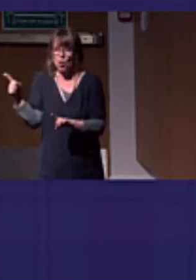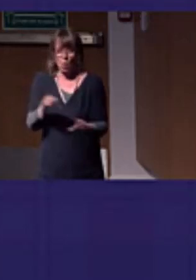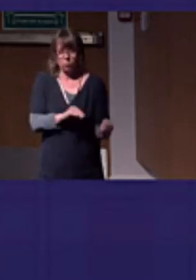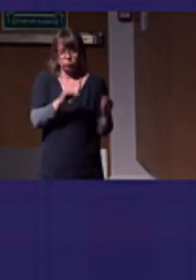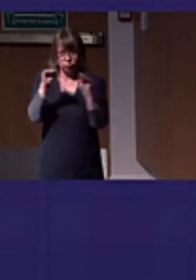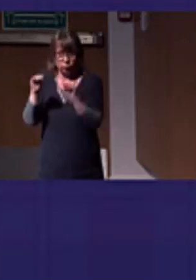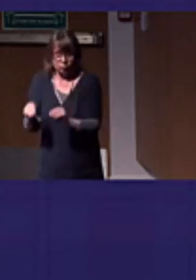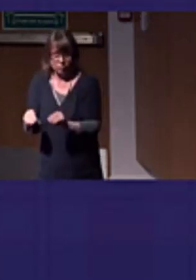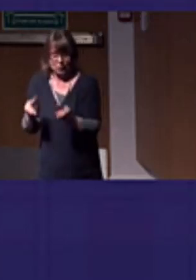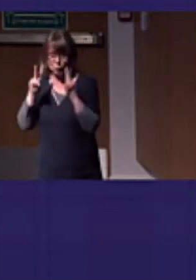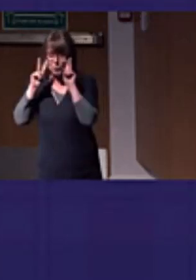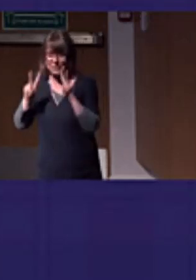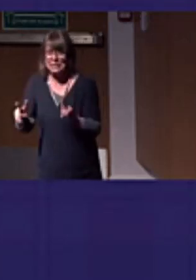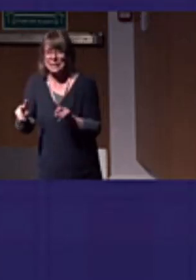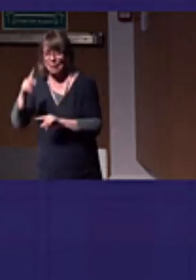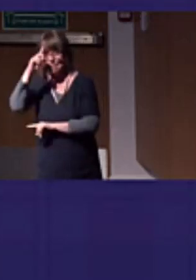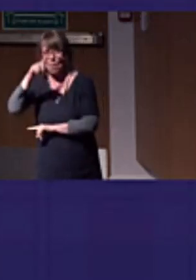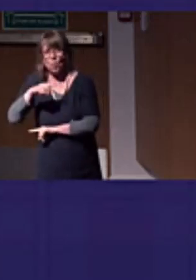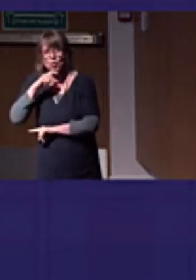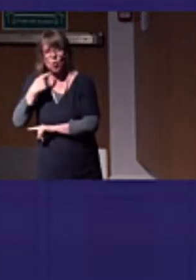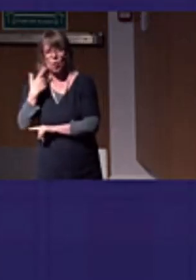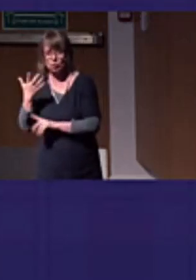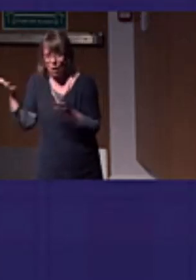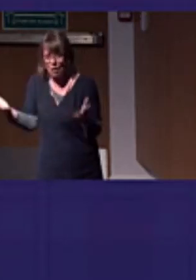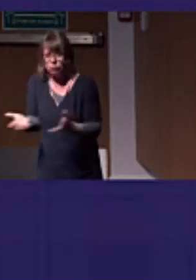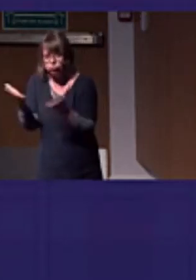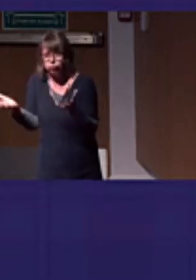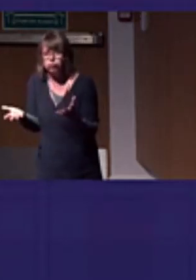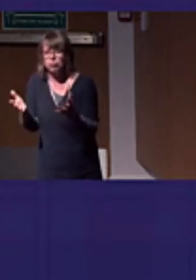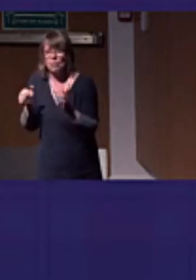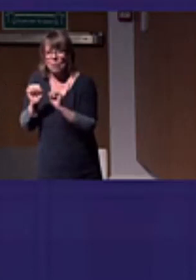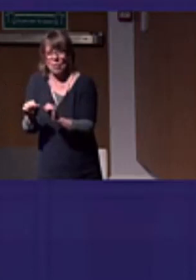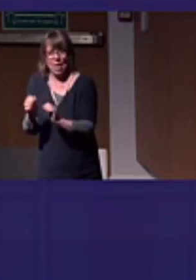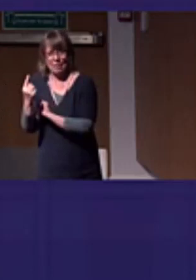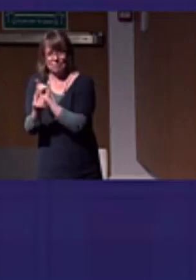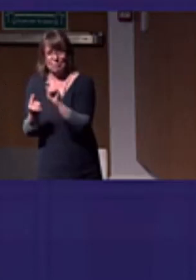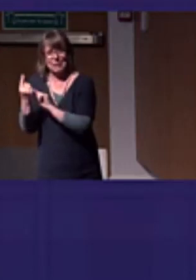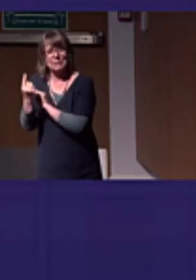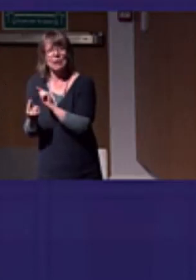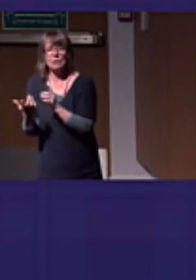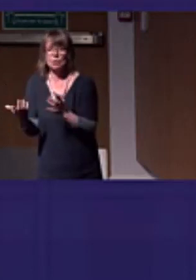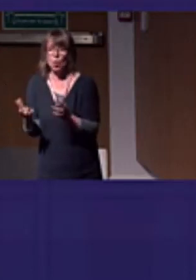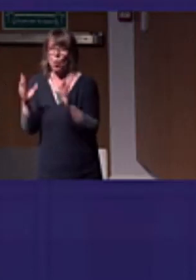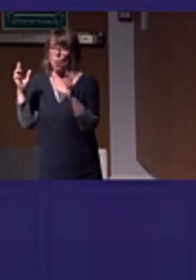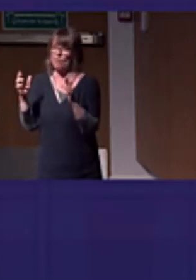we can try and give this sort of environment to other people, and I really hope you do join us.